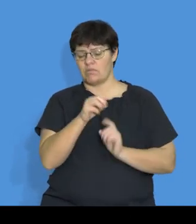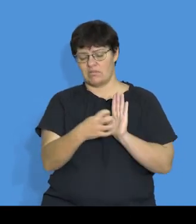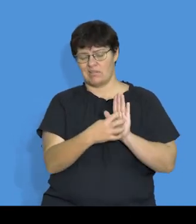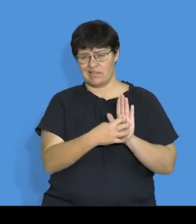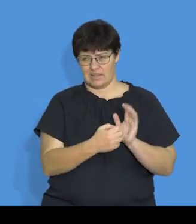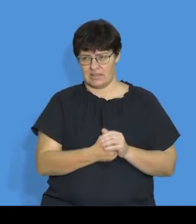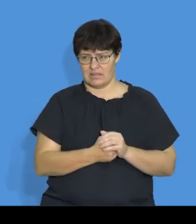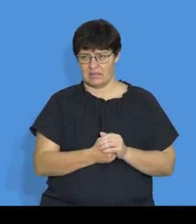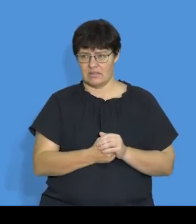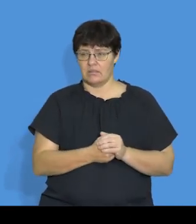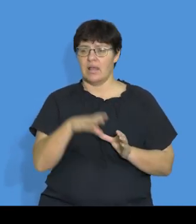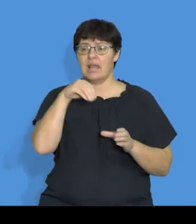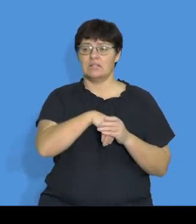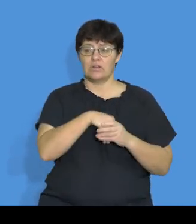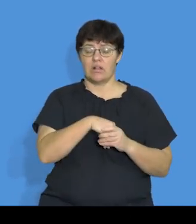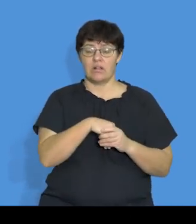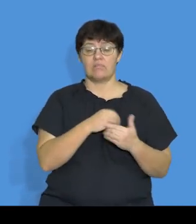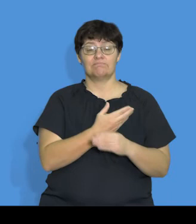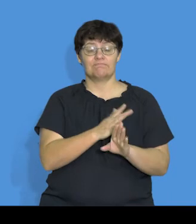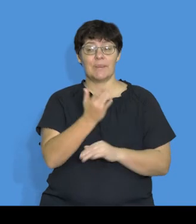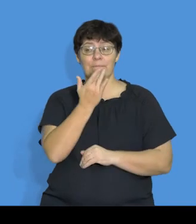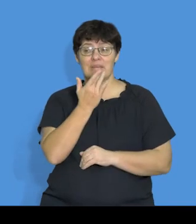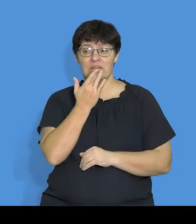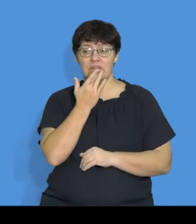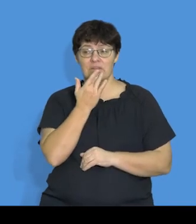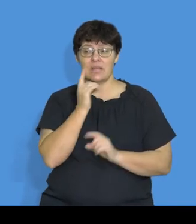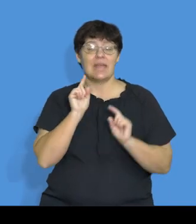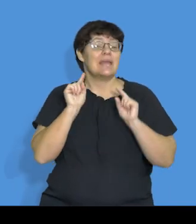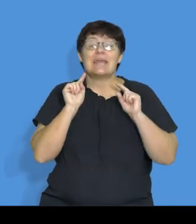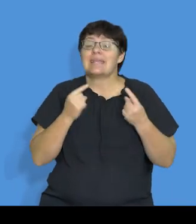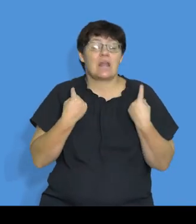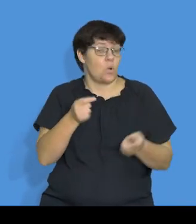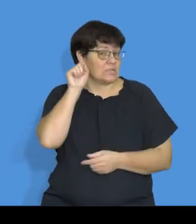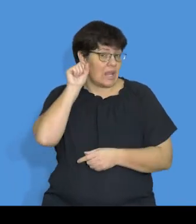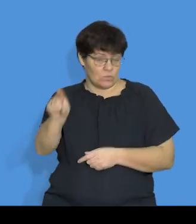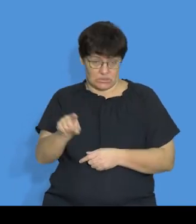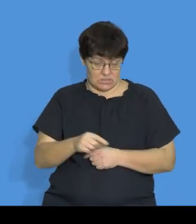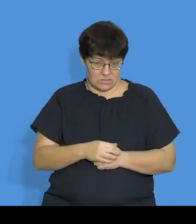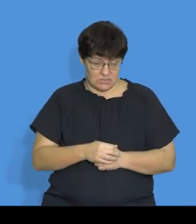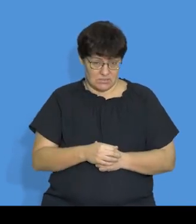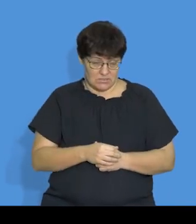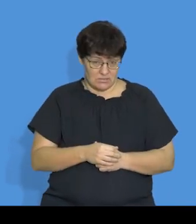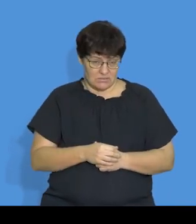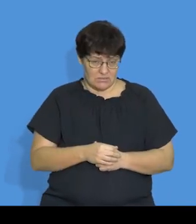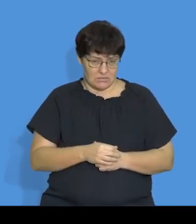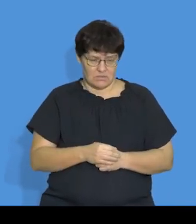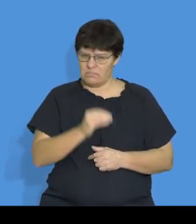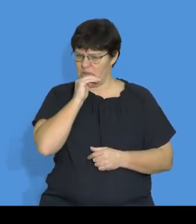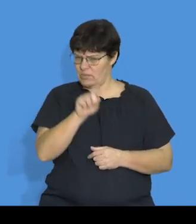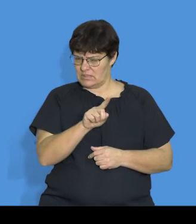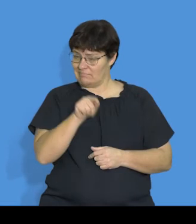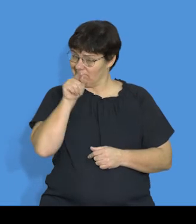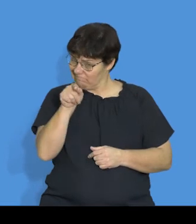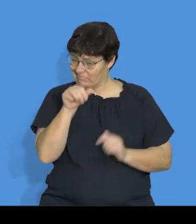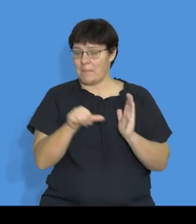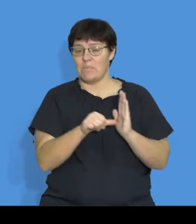of the resistance of the battery cannot be ignored. So let's interpret that. It's a very important